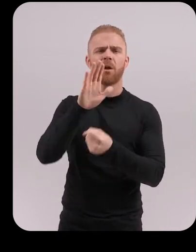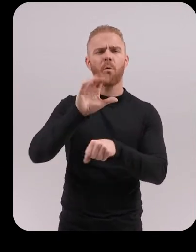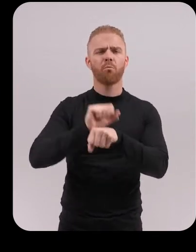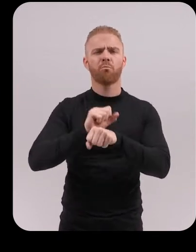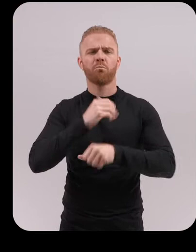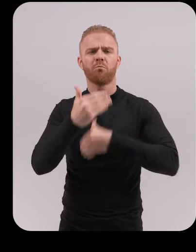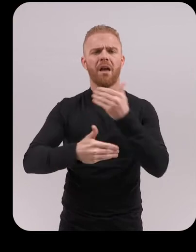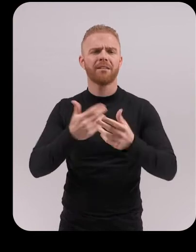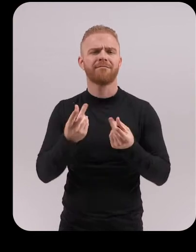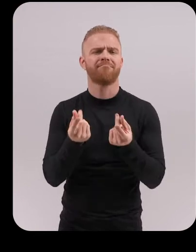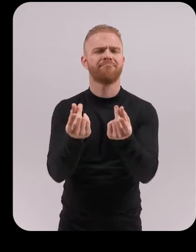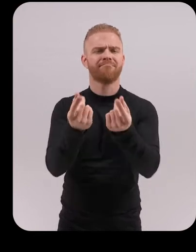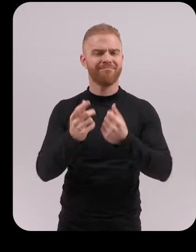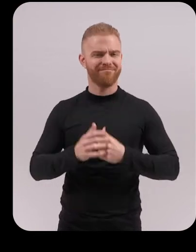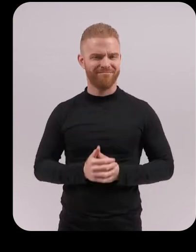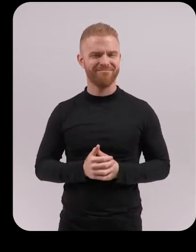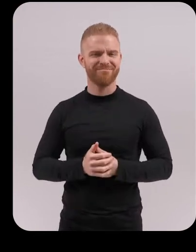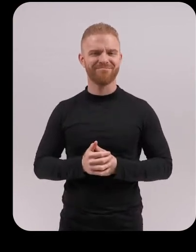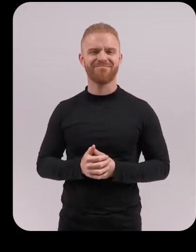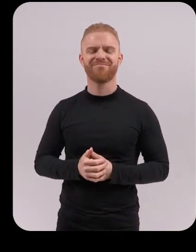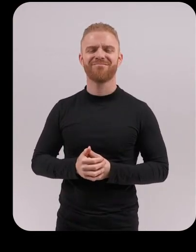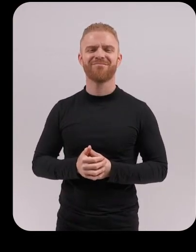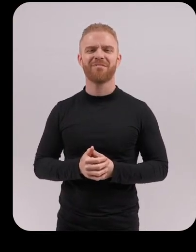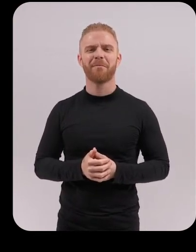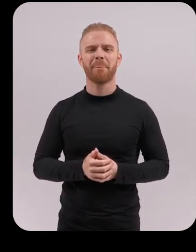supercharge your productivity.